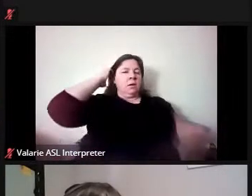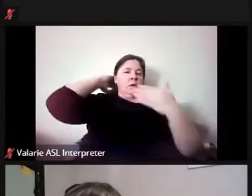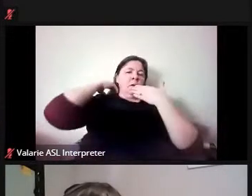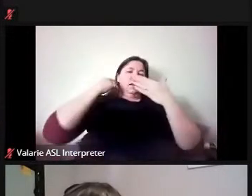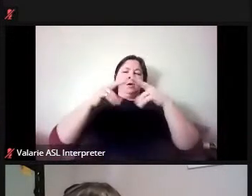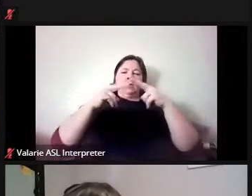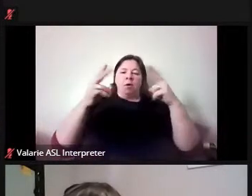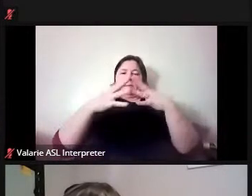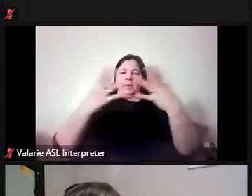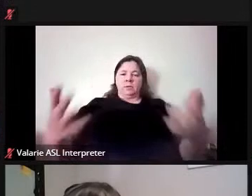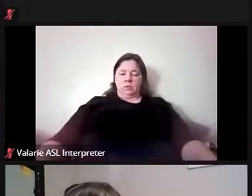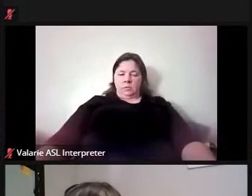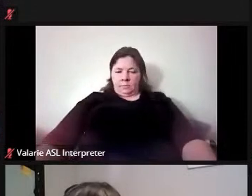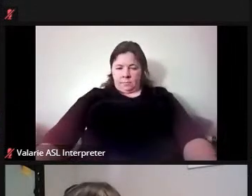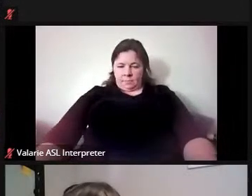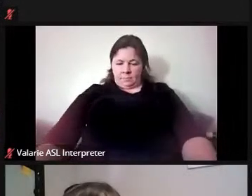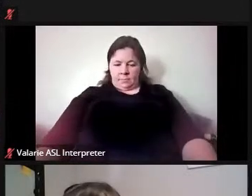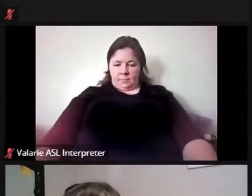much.